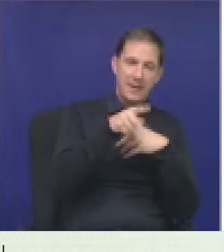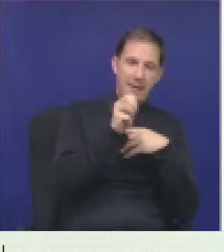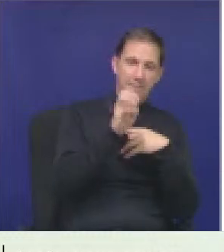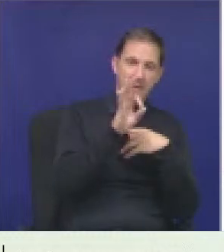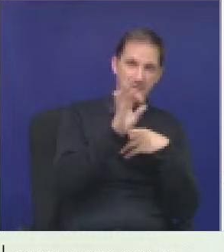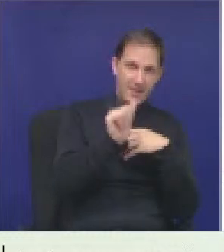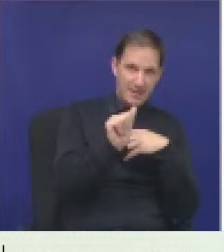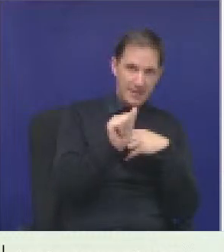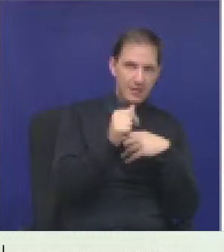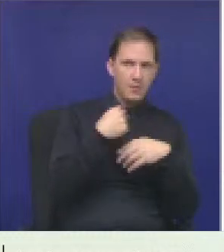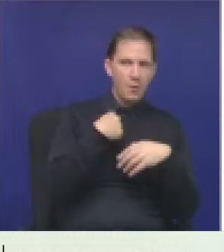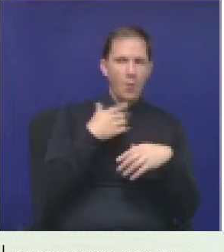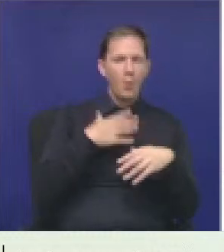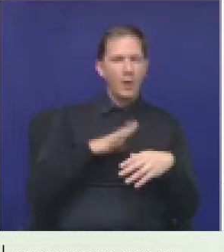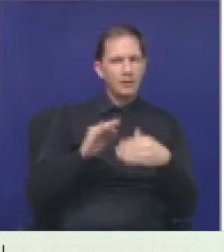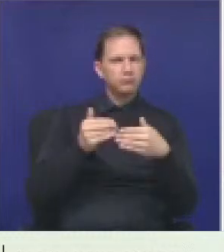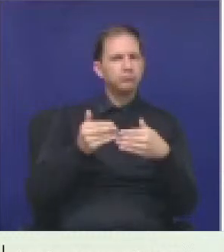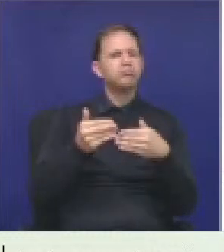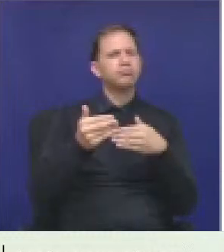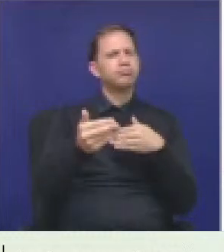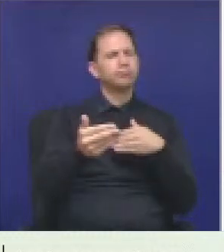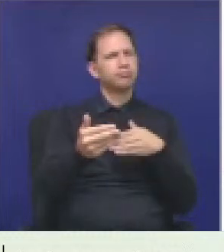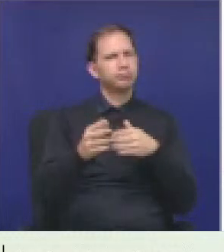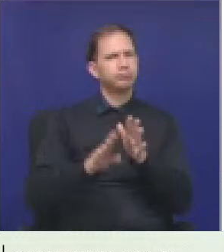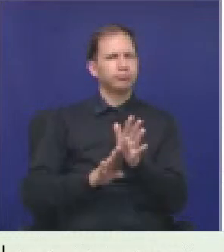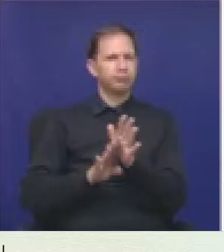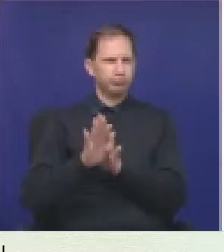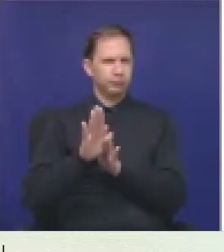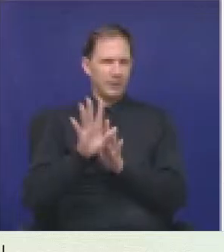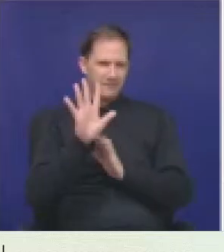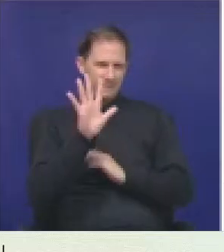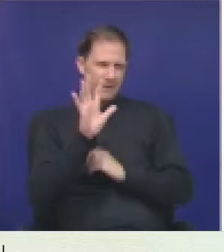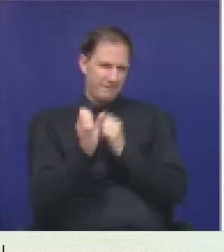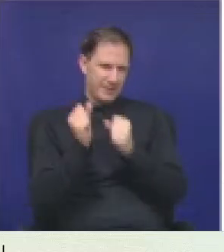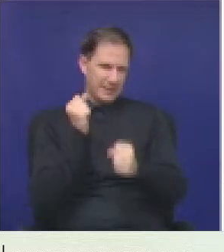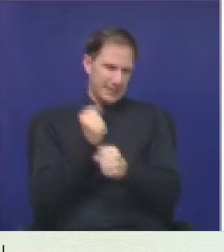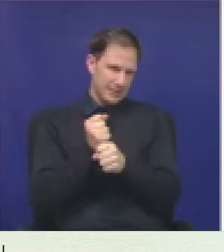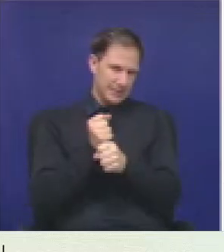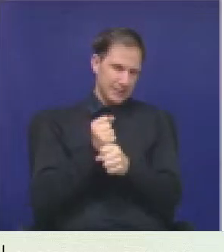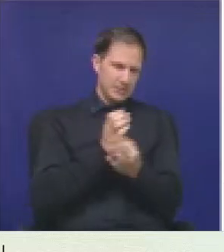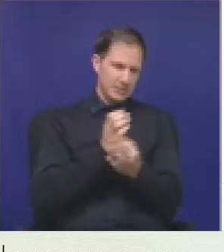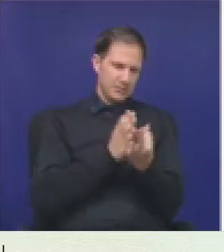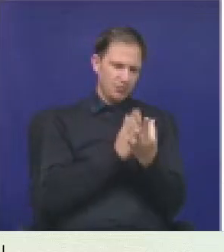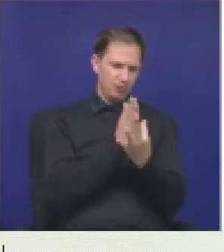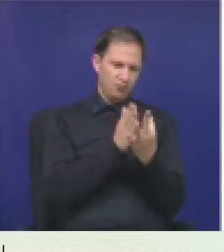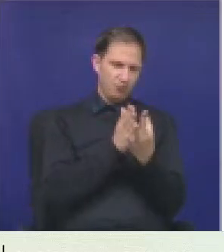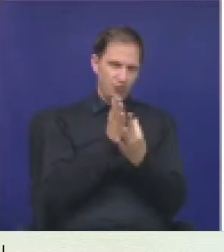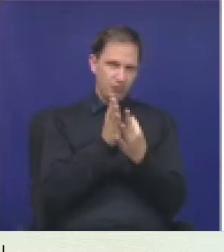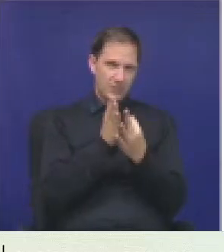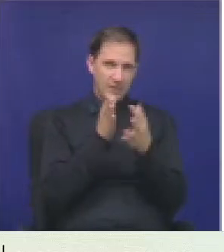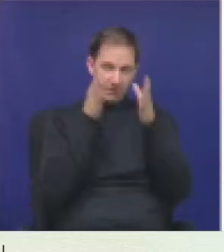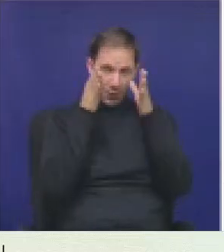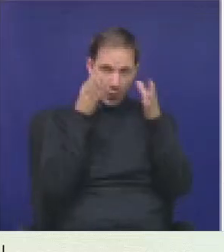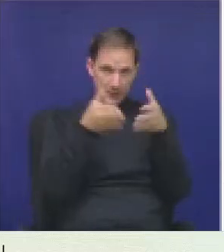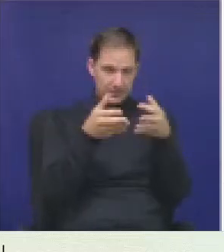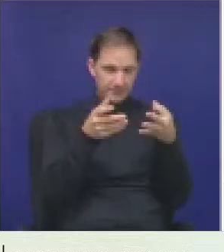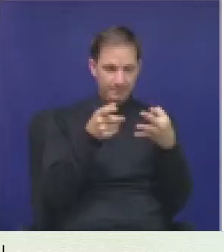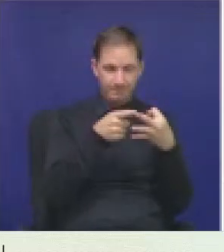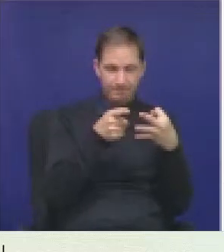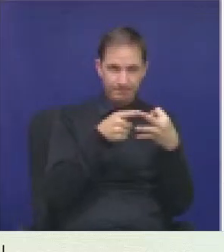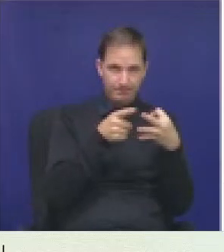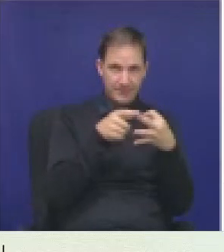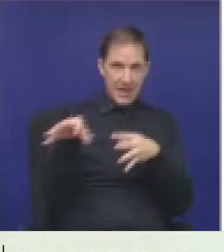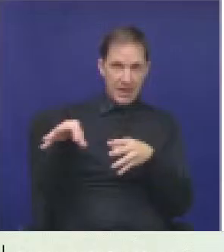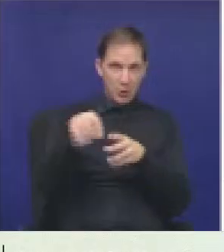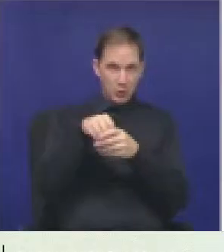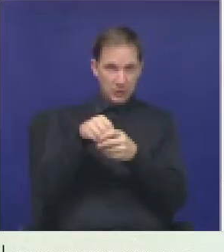plan, setting out a clear, ambitious program for the next 5 years, advancing 3 strategic priorities. Firstly, to drive inclusive